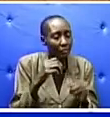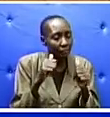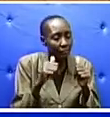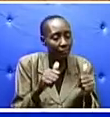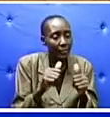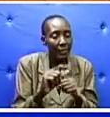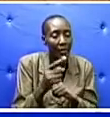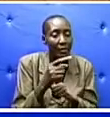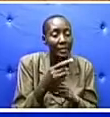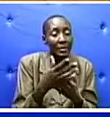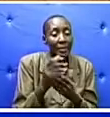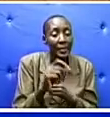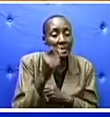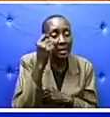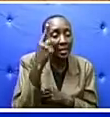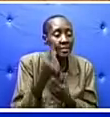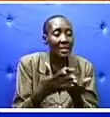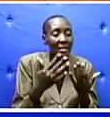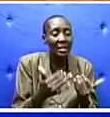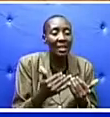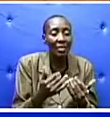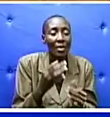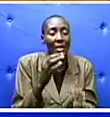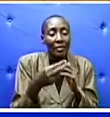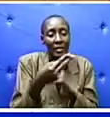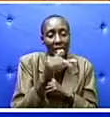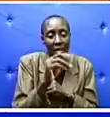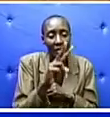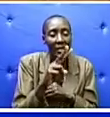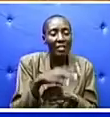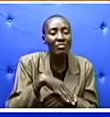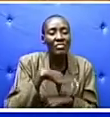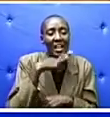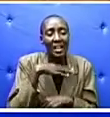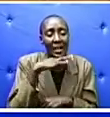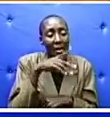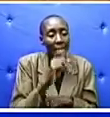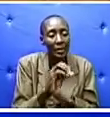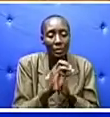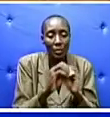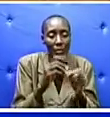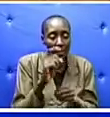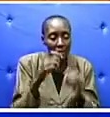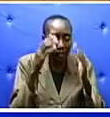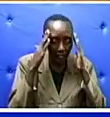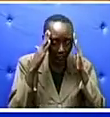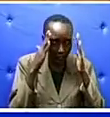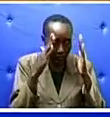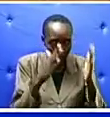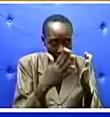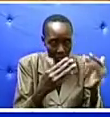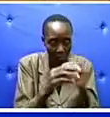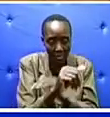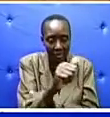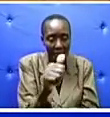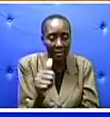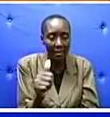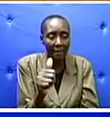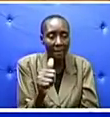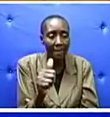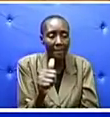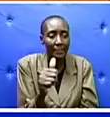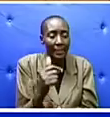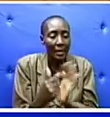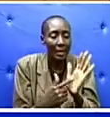understand it's no longer a death sentence, or as he said, it's not shameful. So we need to focus on other things